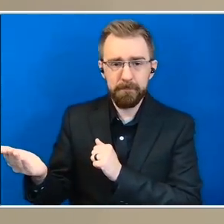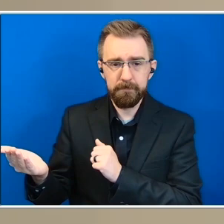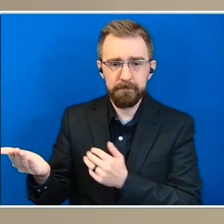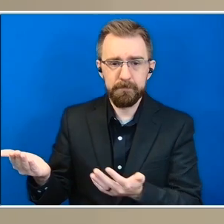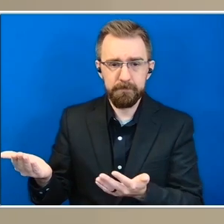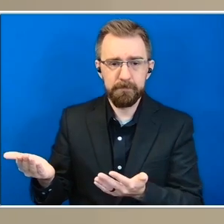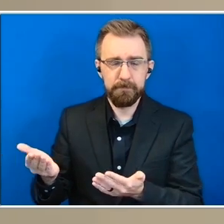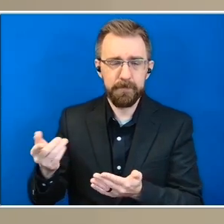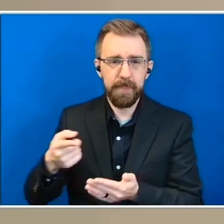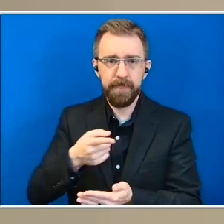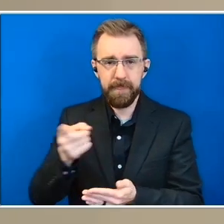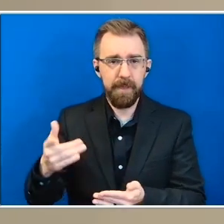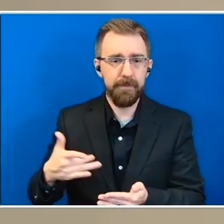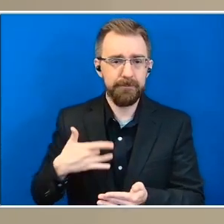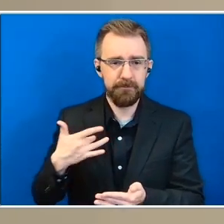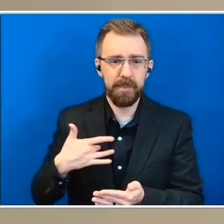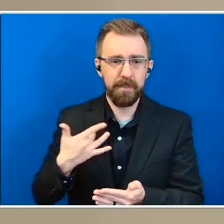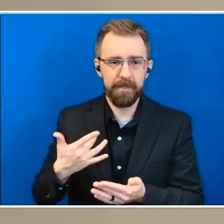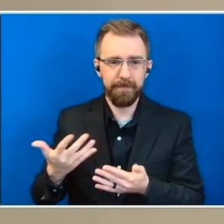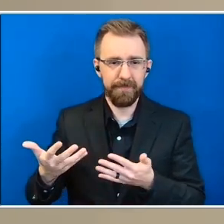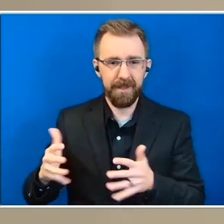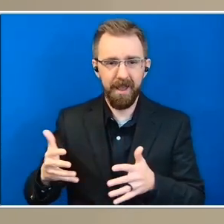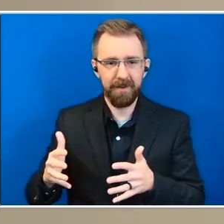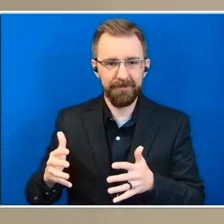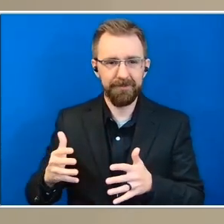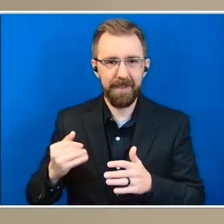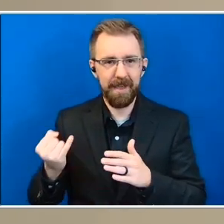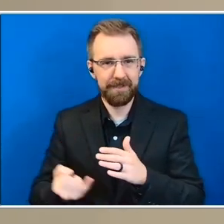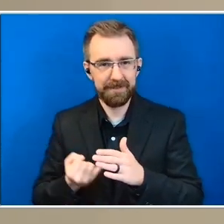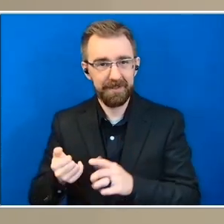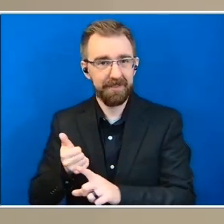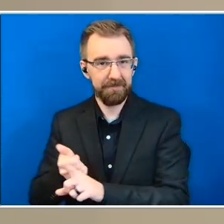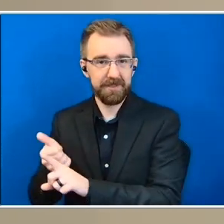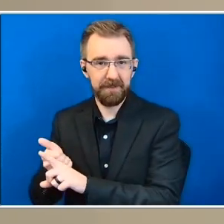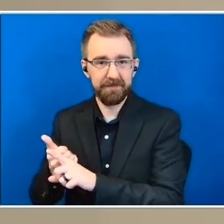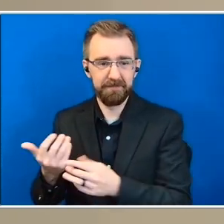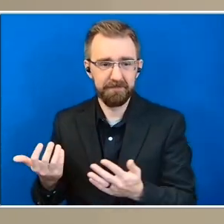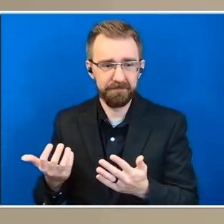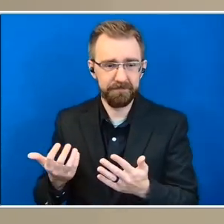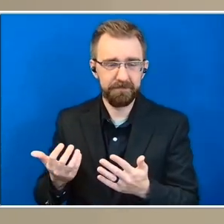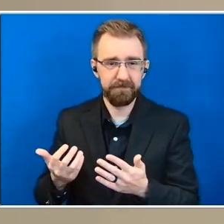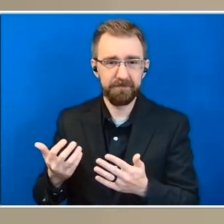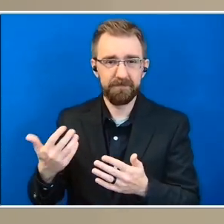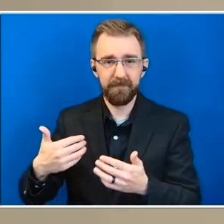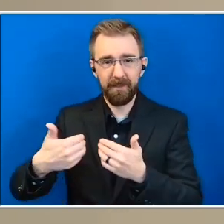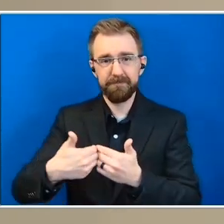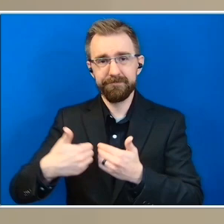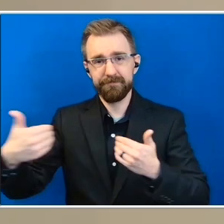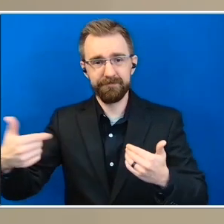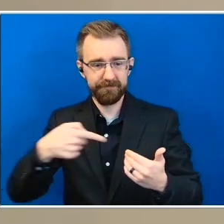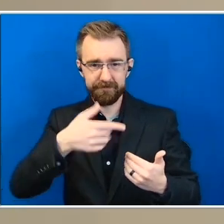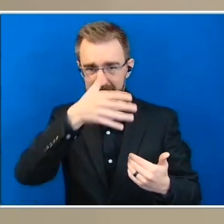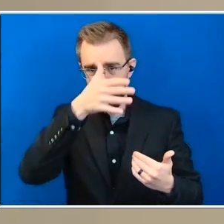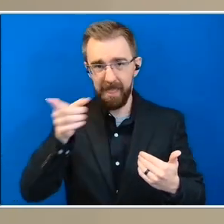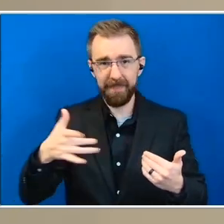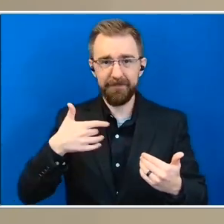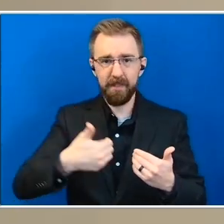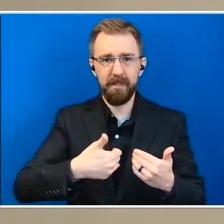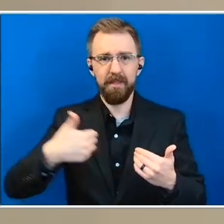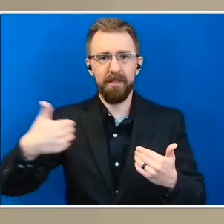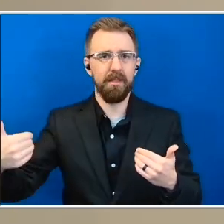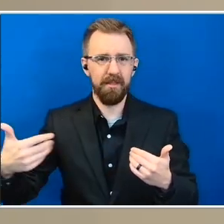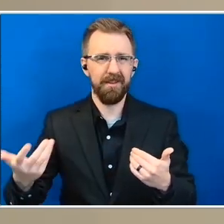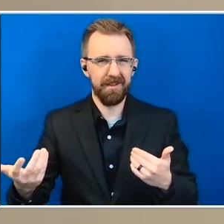they feel kind of isolated themselves away from my dad. I feel it's